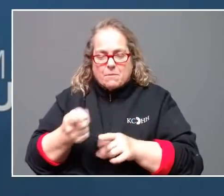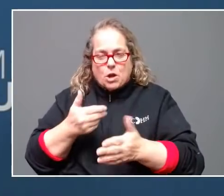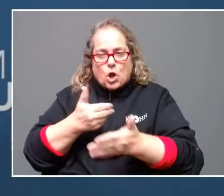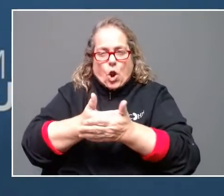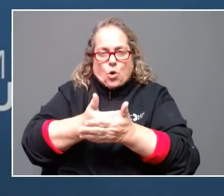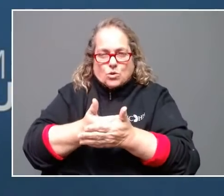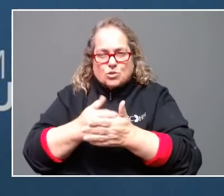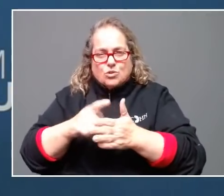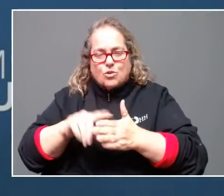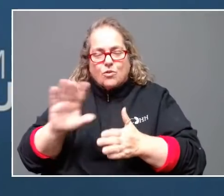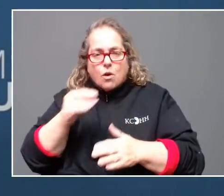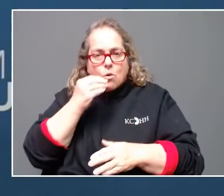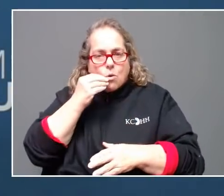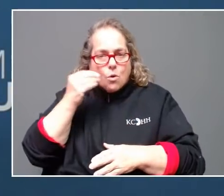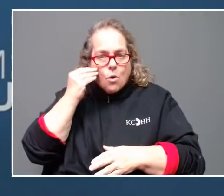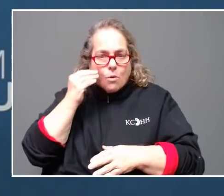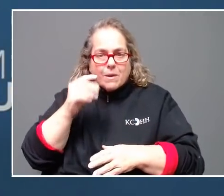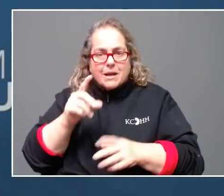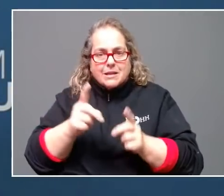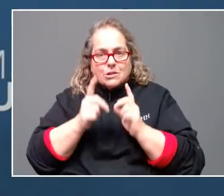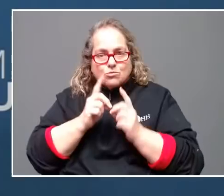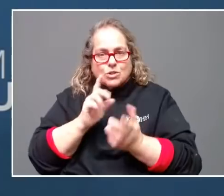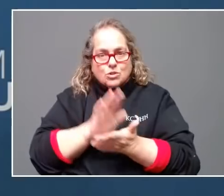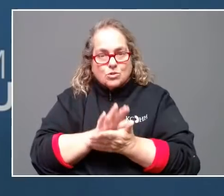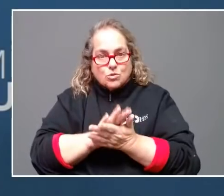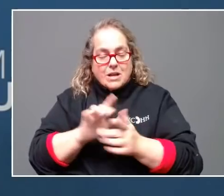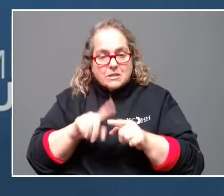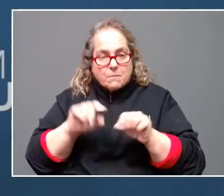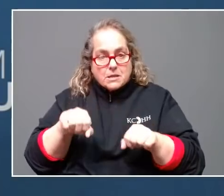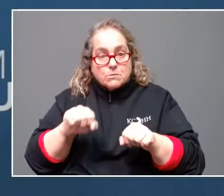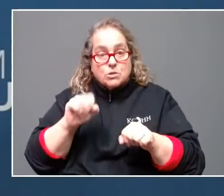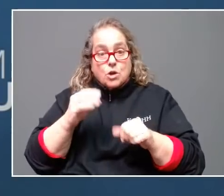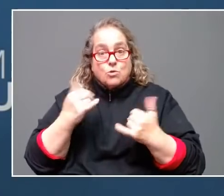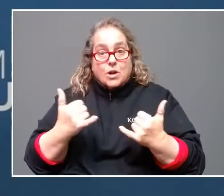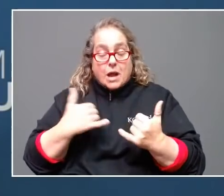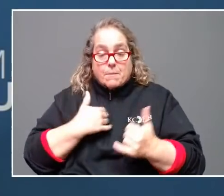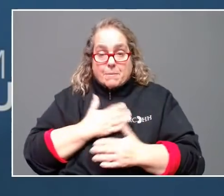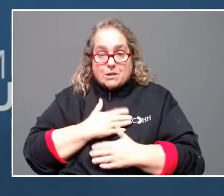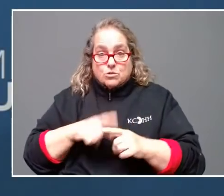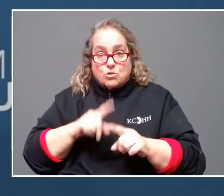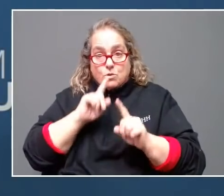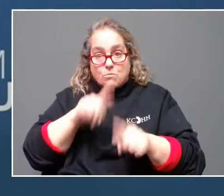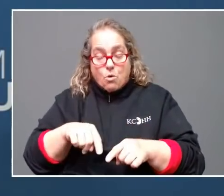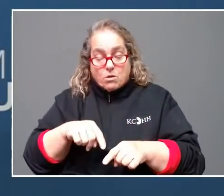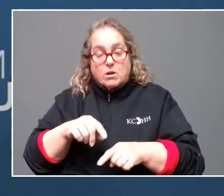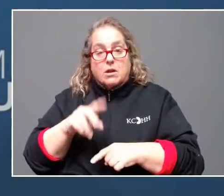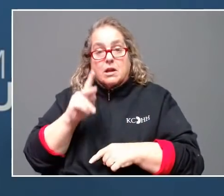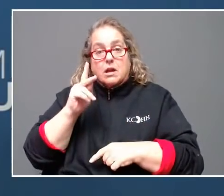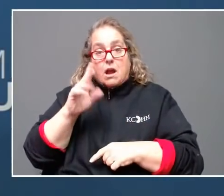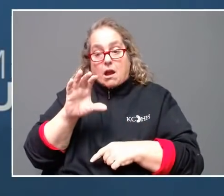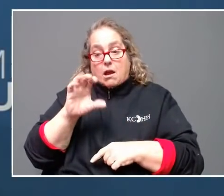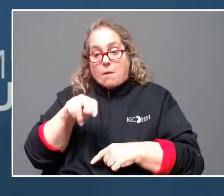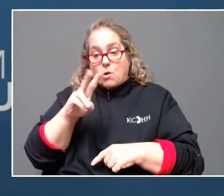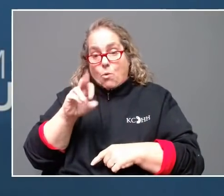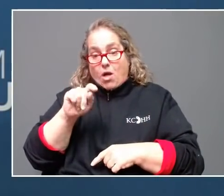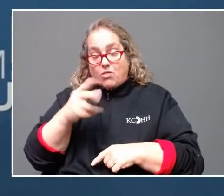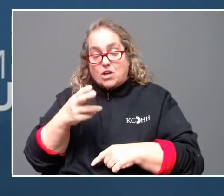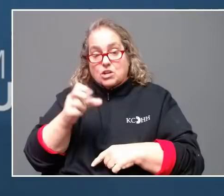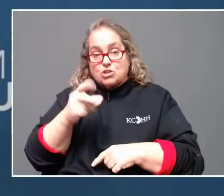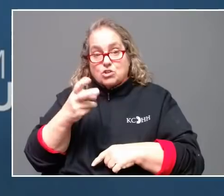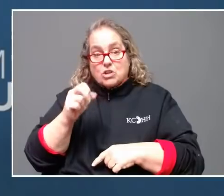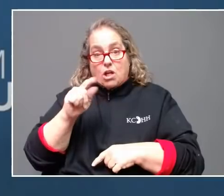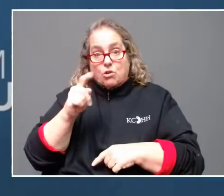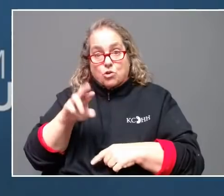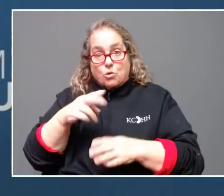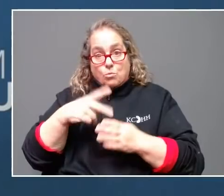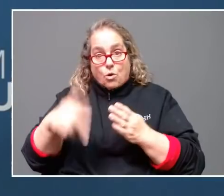district as possible. So today, I'm pleased to report that the Commonwealth Sheltering Program has finalized